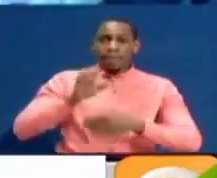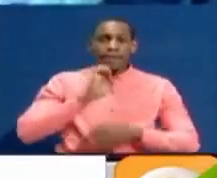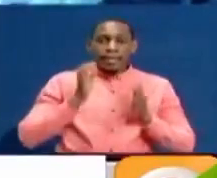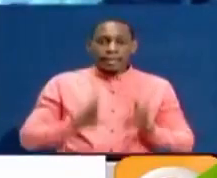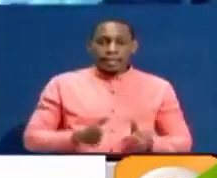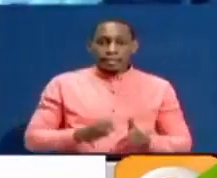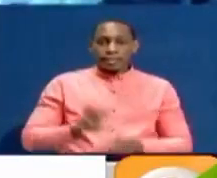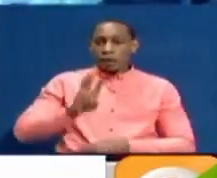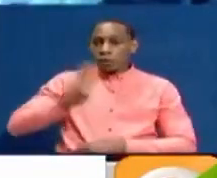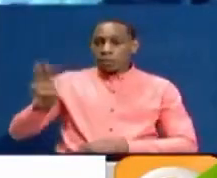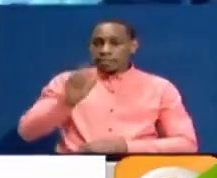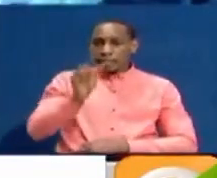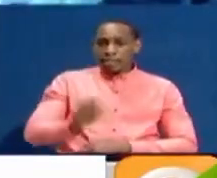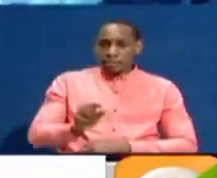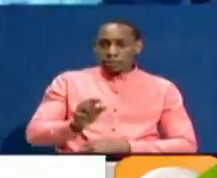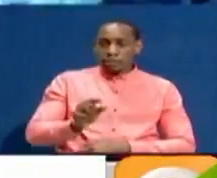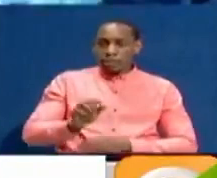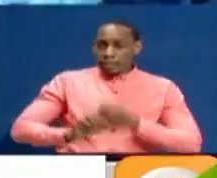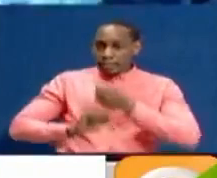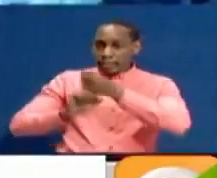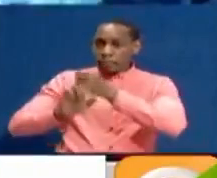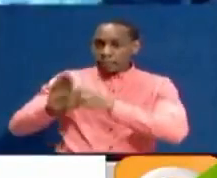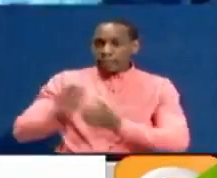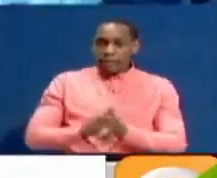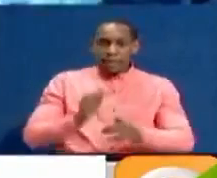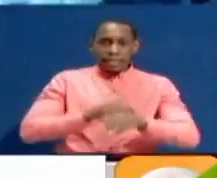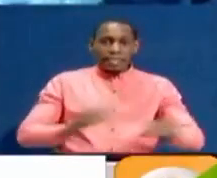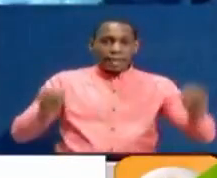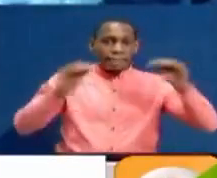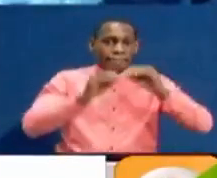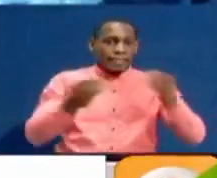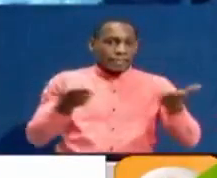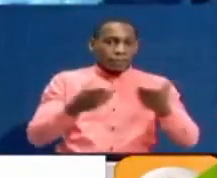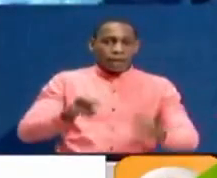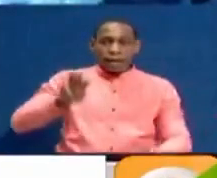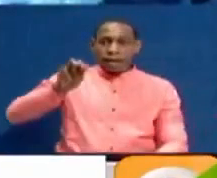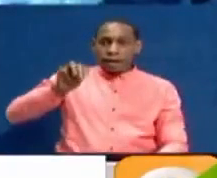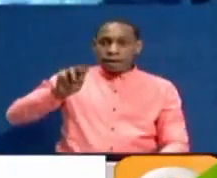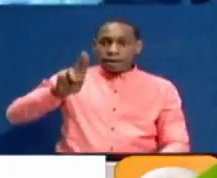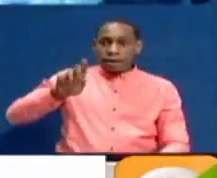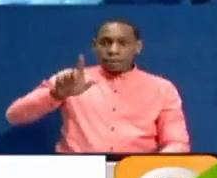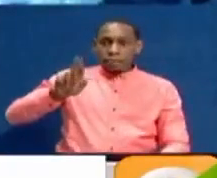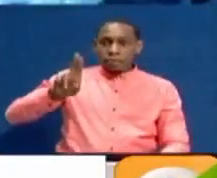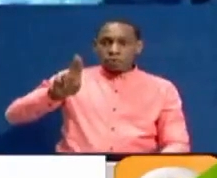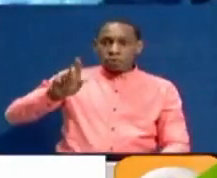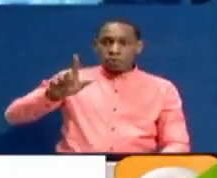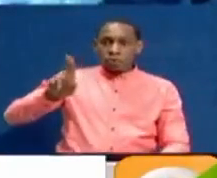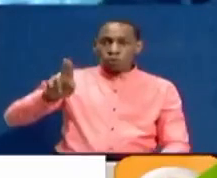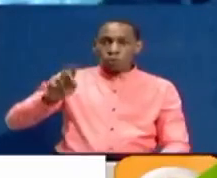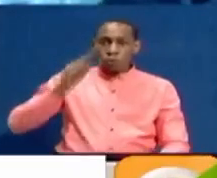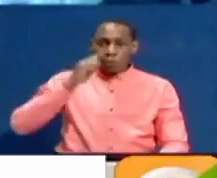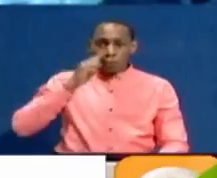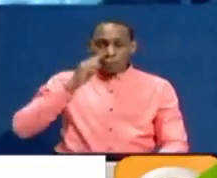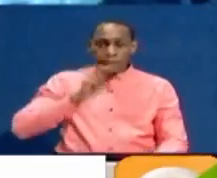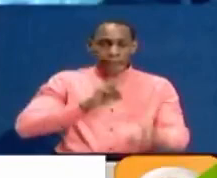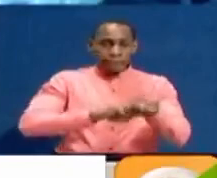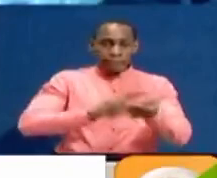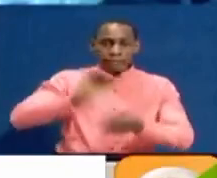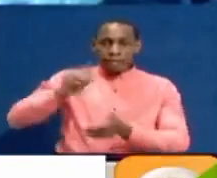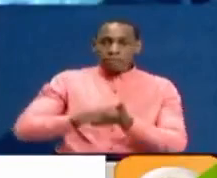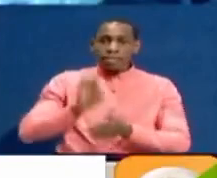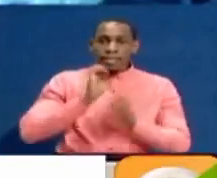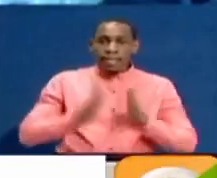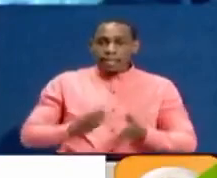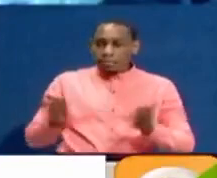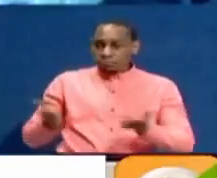elders from the western region endorsed him. Now, during a meeting at his Mululu home in Vihiga County, the elders urged Mudavadi